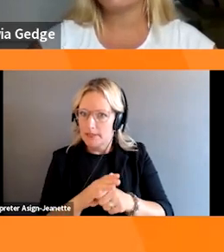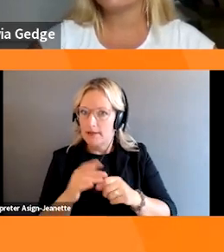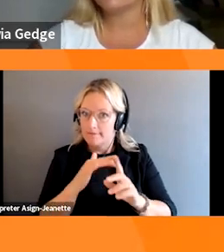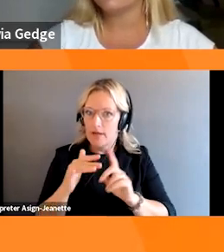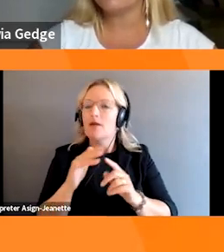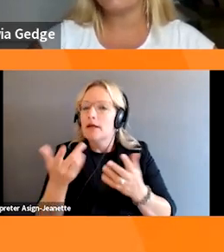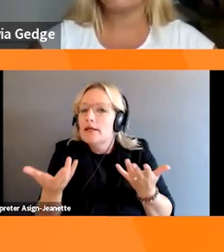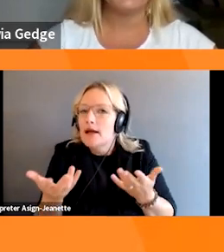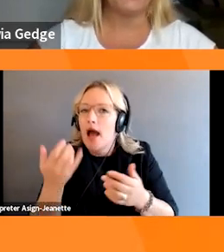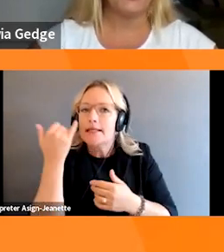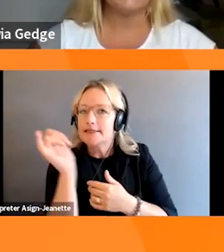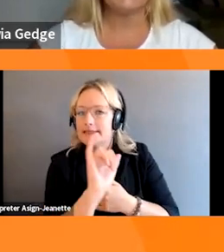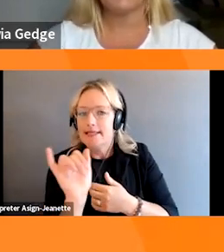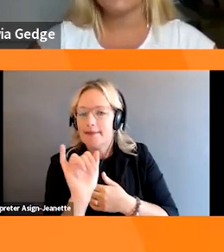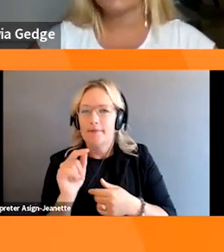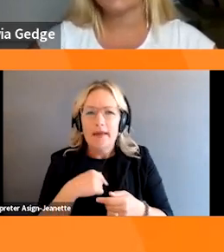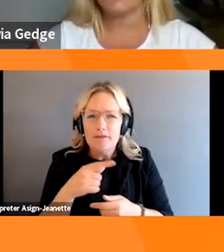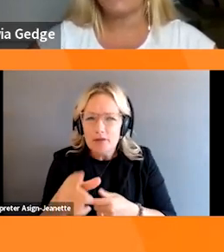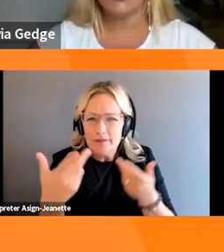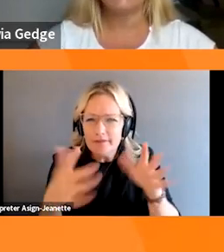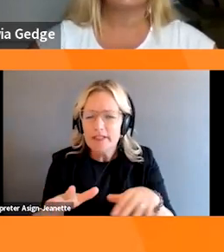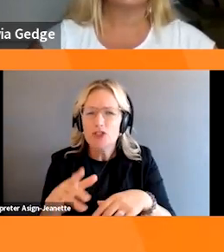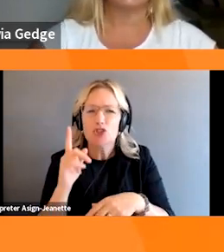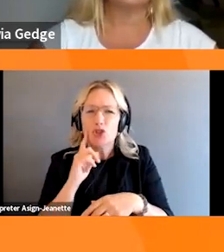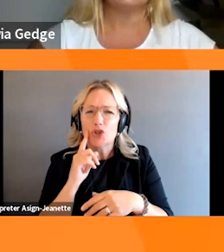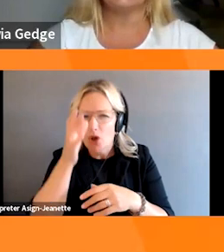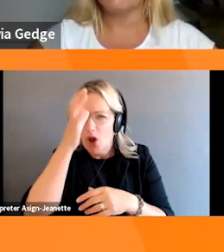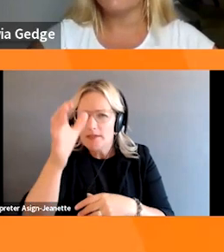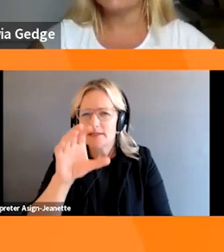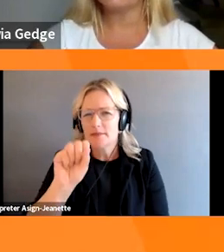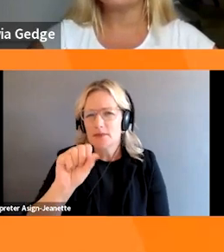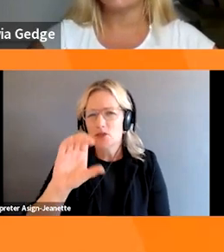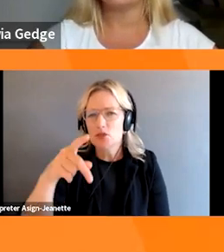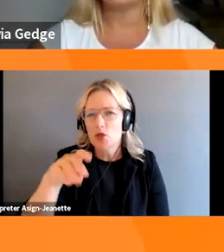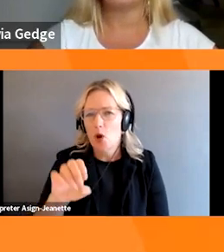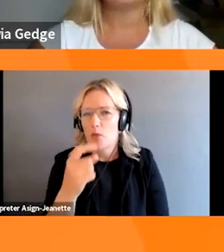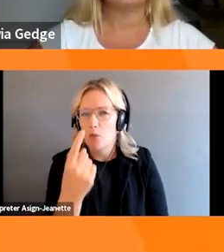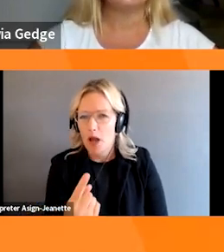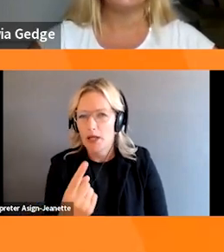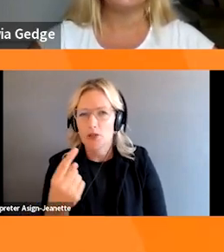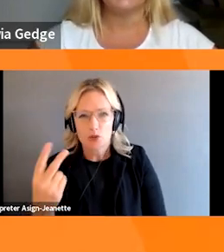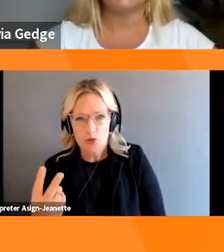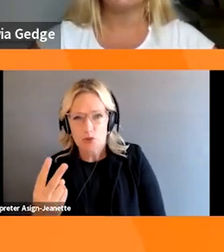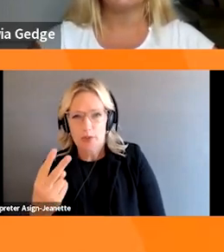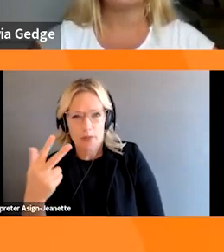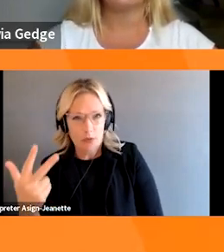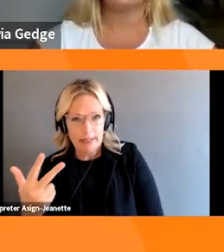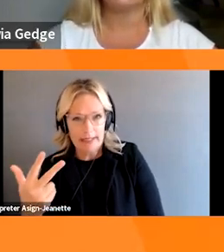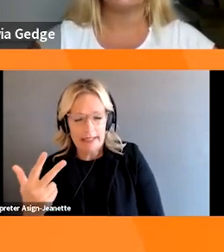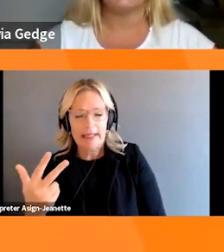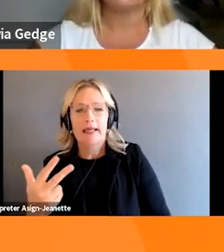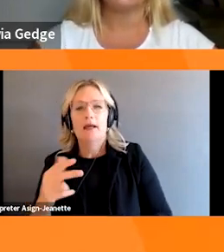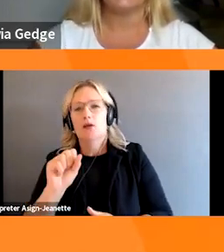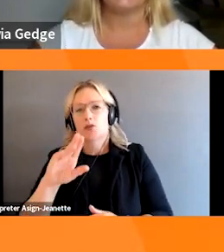might have heard of Scope 1, Scope 2, Scope 3, as it refers to greenhouse emissions. Scope 3 is related to